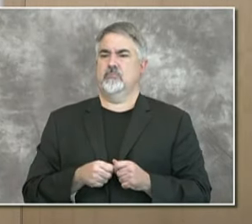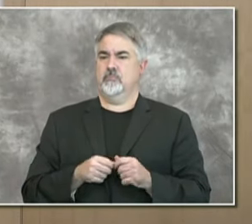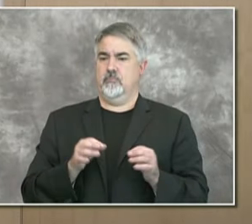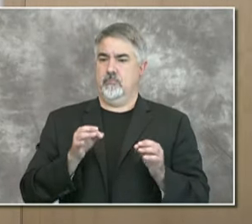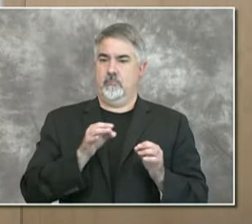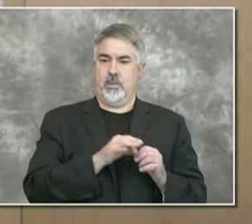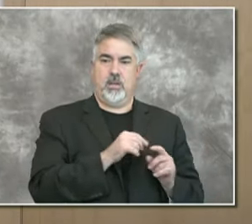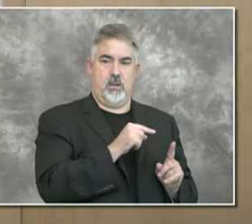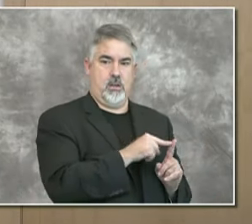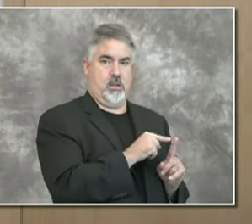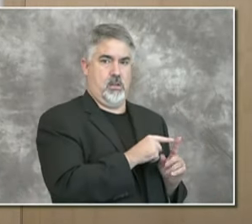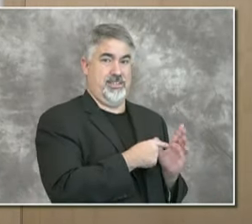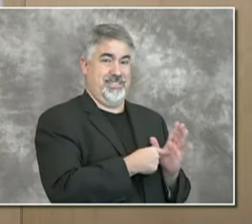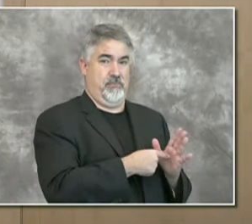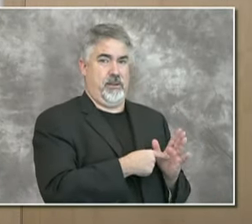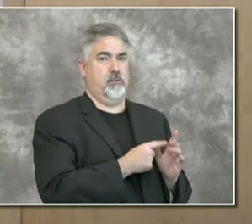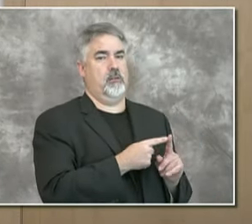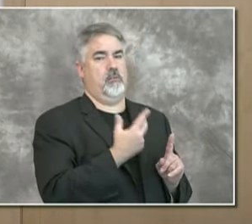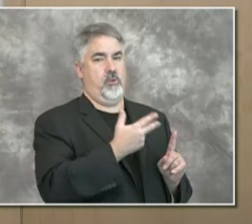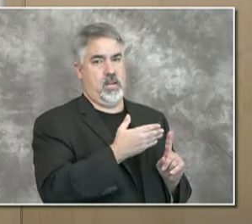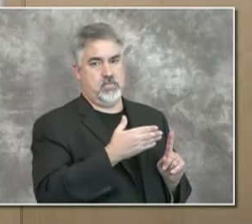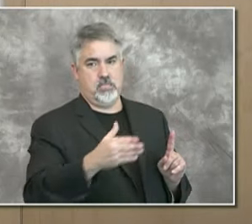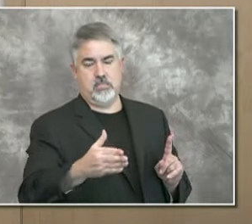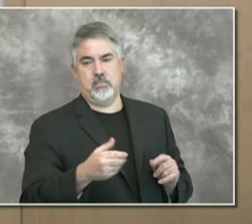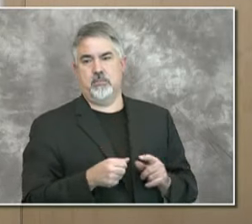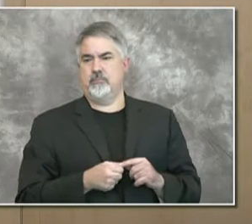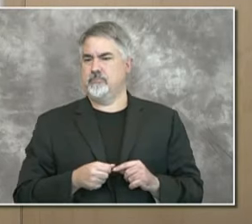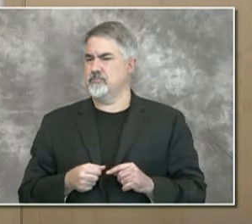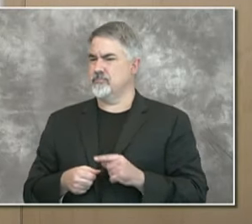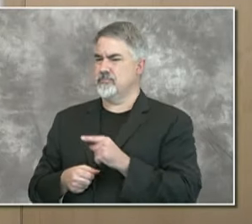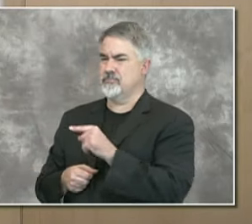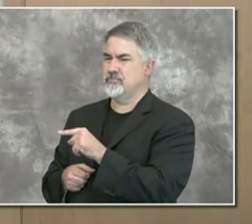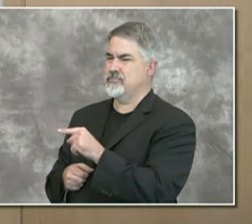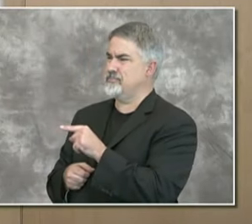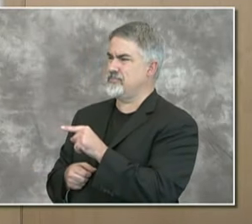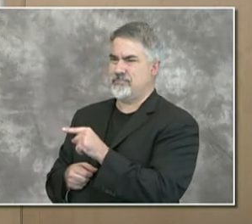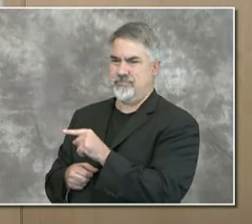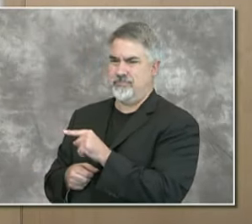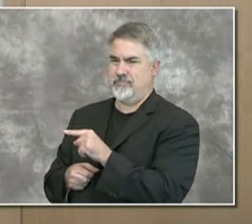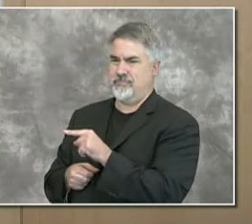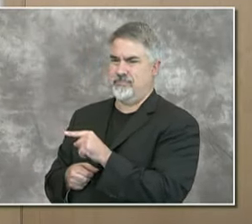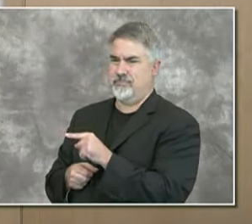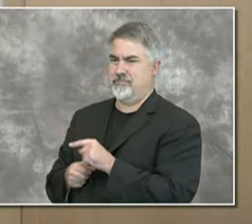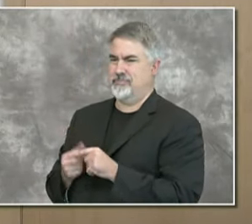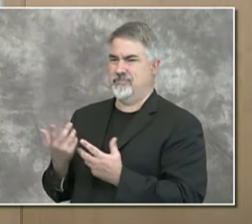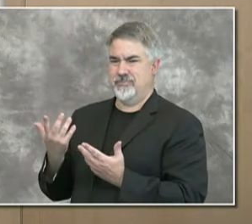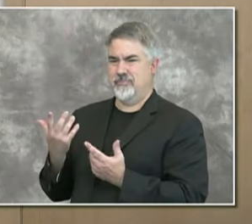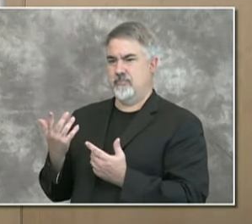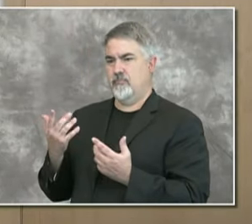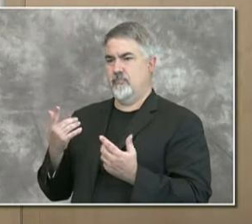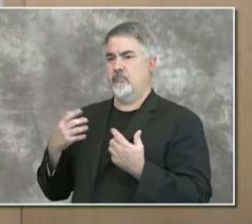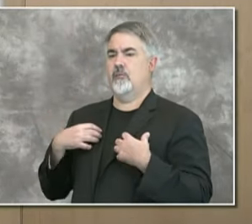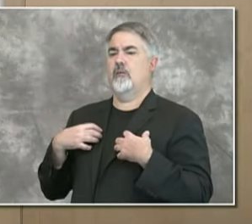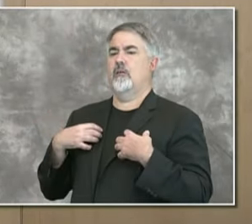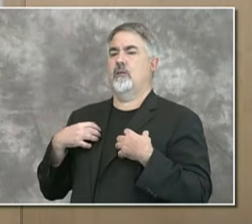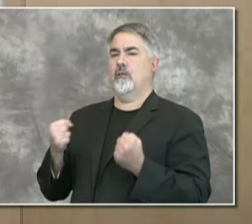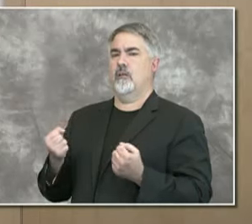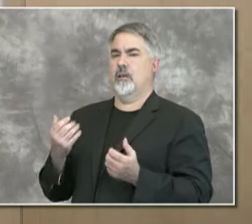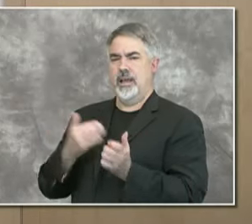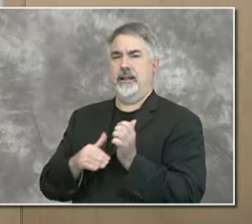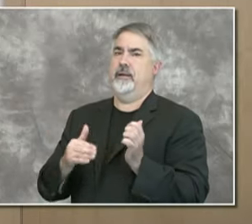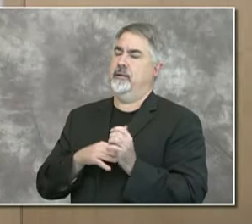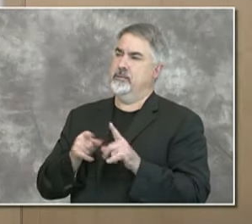I'm sorry to interrupt. No, go And ahead. she was asking also, is there an updated estimate of patients who have recuperated or have gotten past the